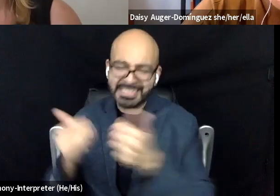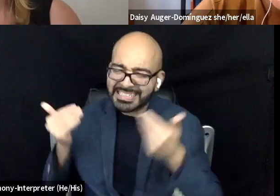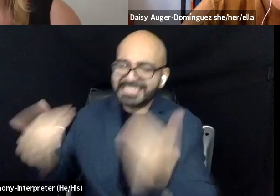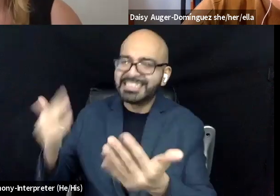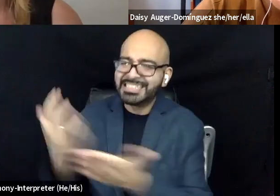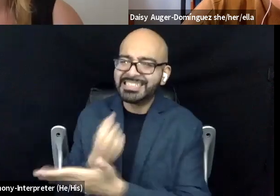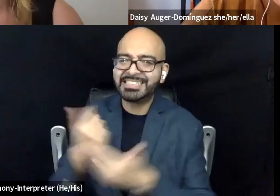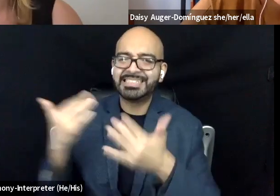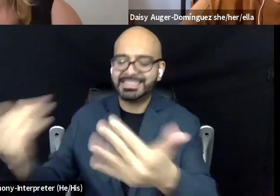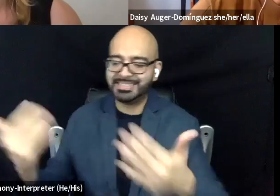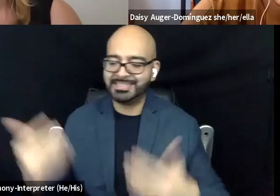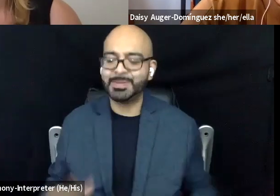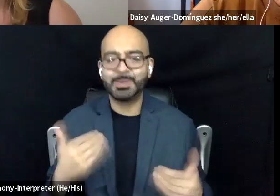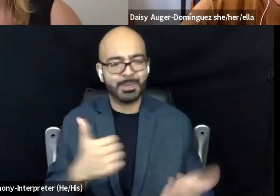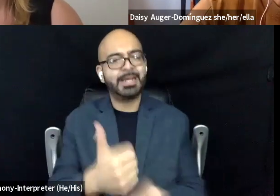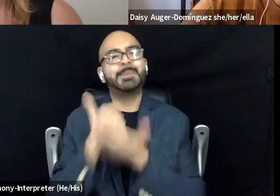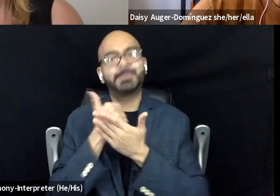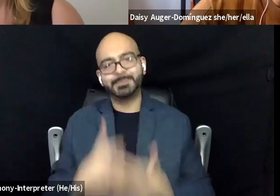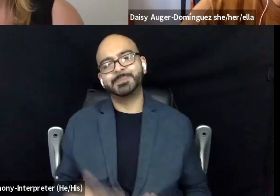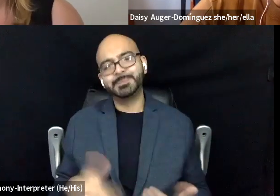And it's made all the difference. That's great.